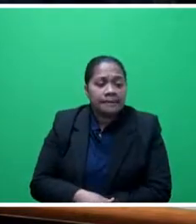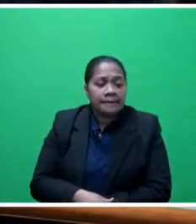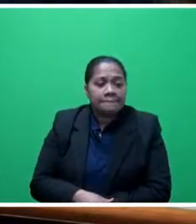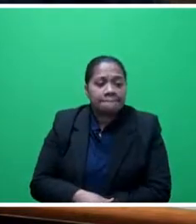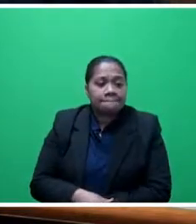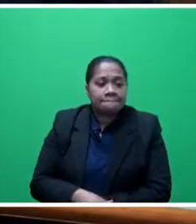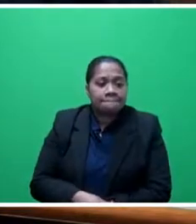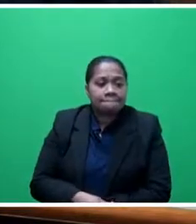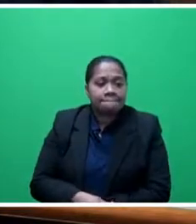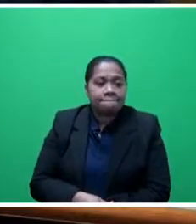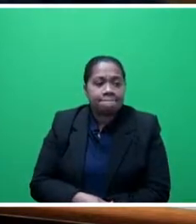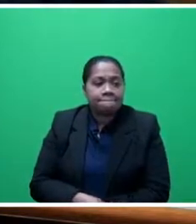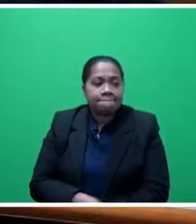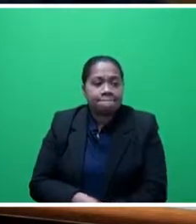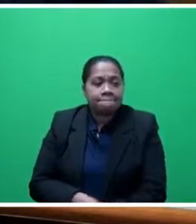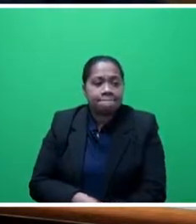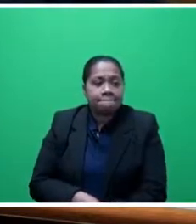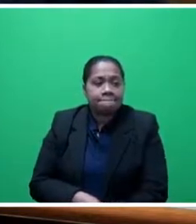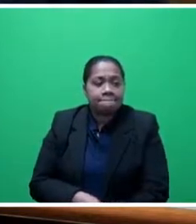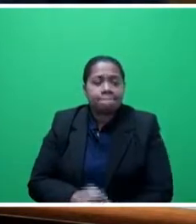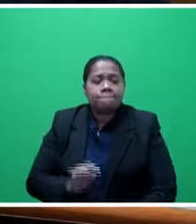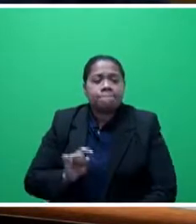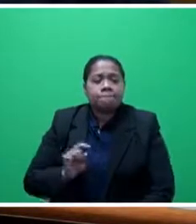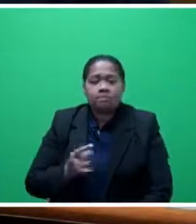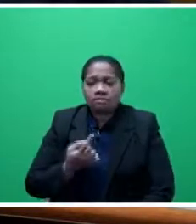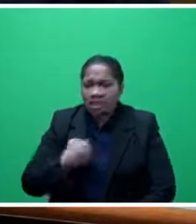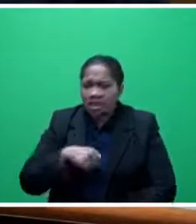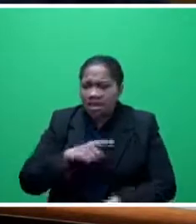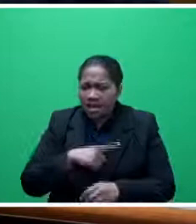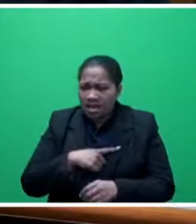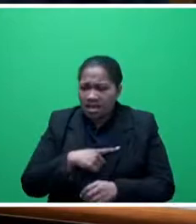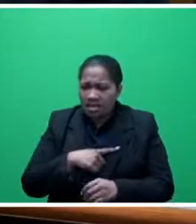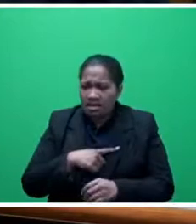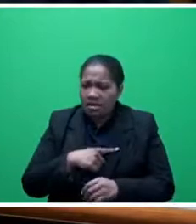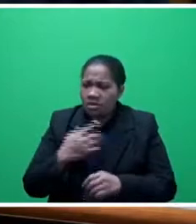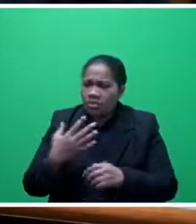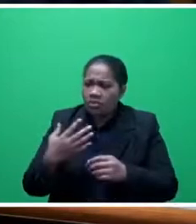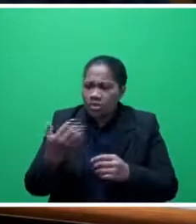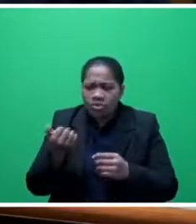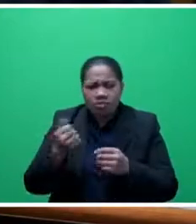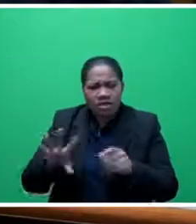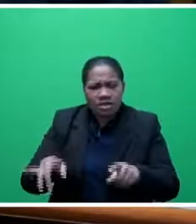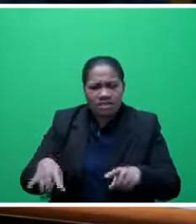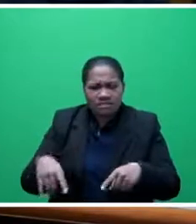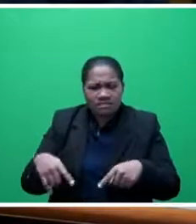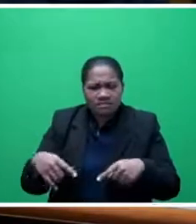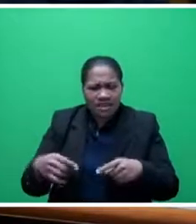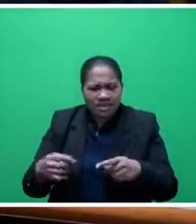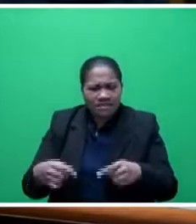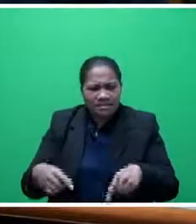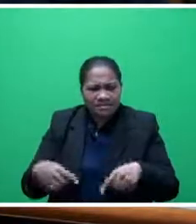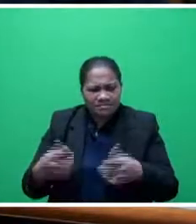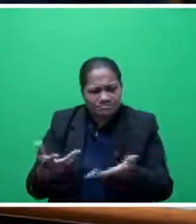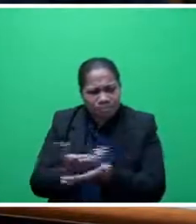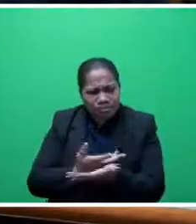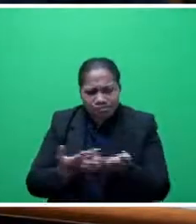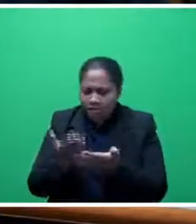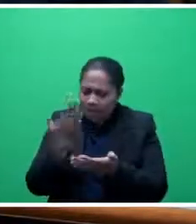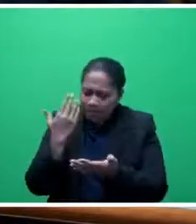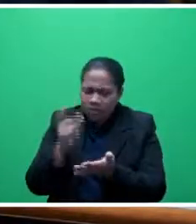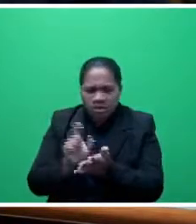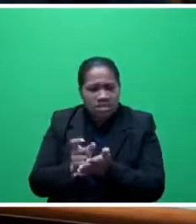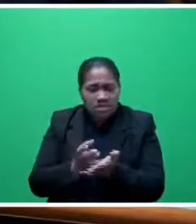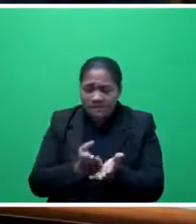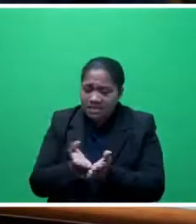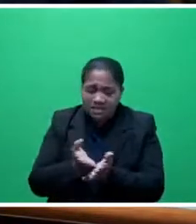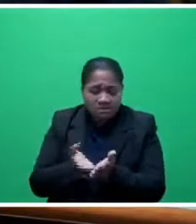Mr. Speaker. But we have argued before, neither the civil servants nor those in